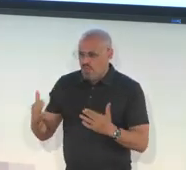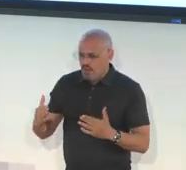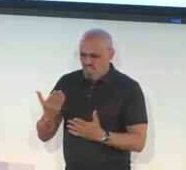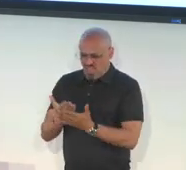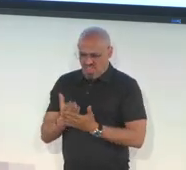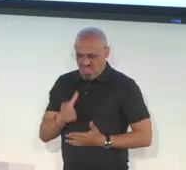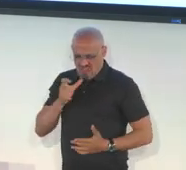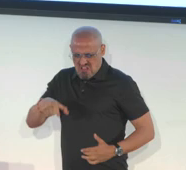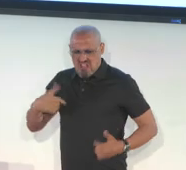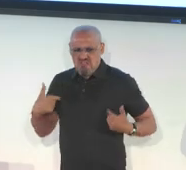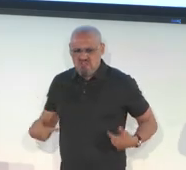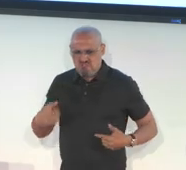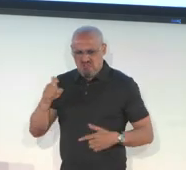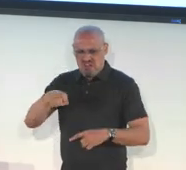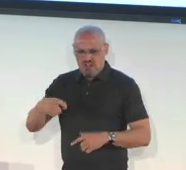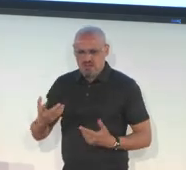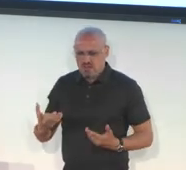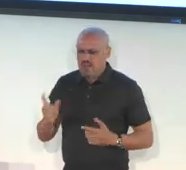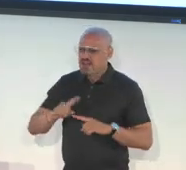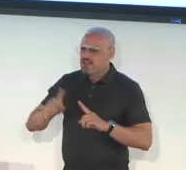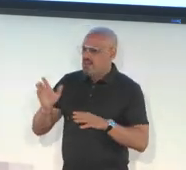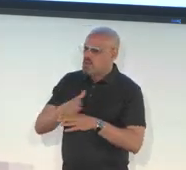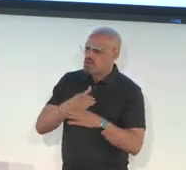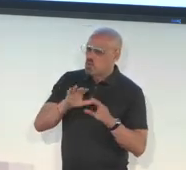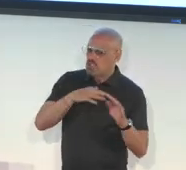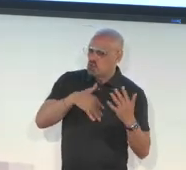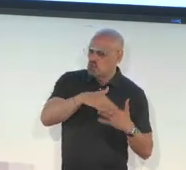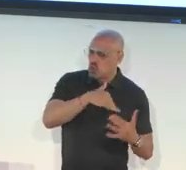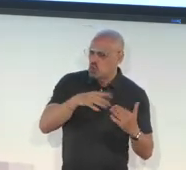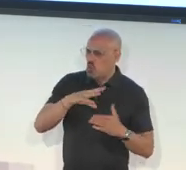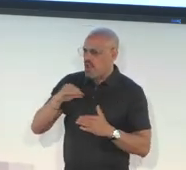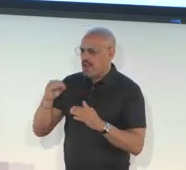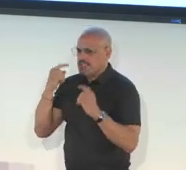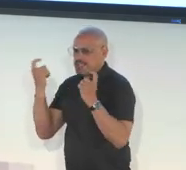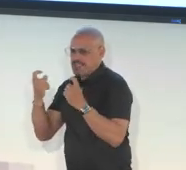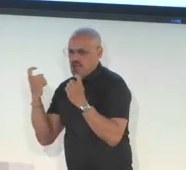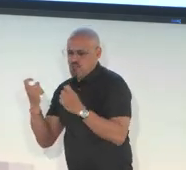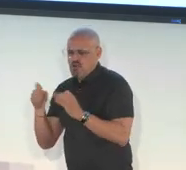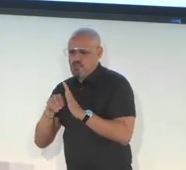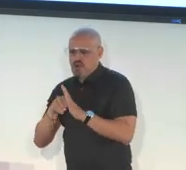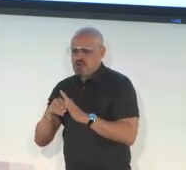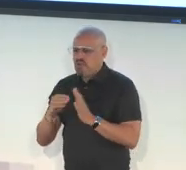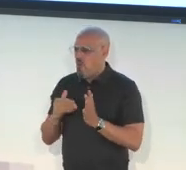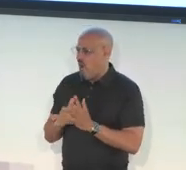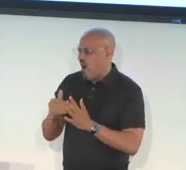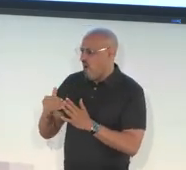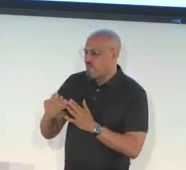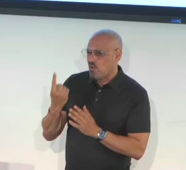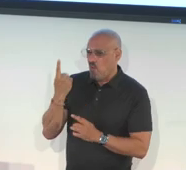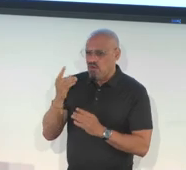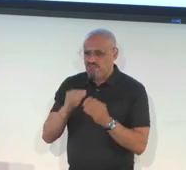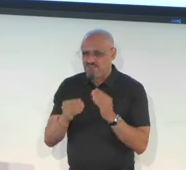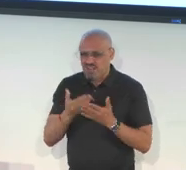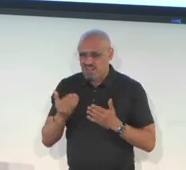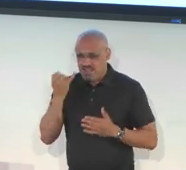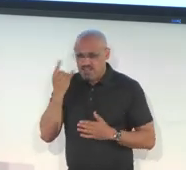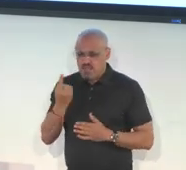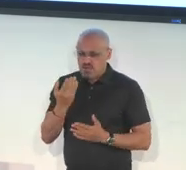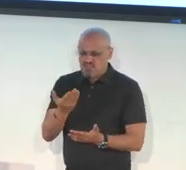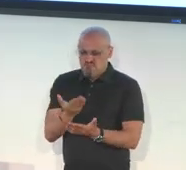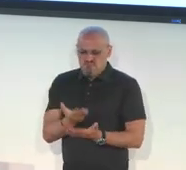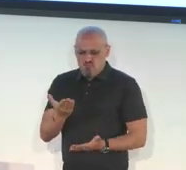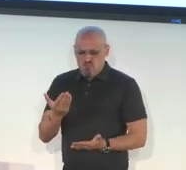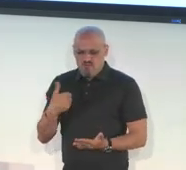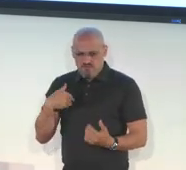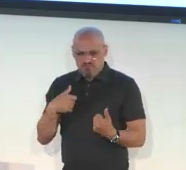that they need it. And this is one of the differences between the social and our celebratory, is we often only fix things if somebody can prove that